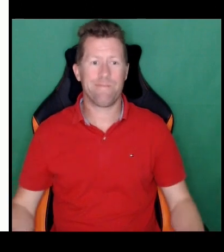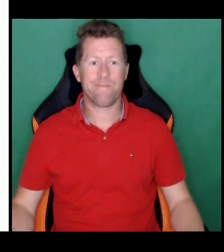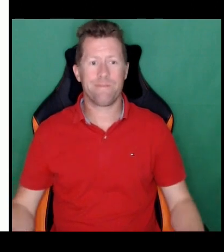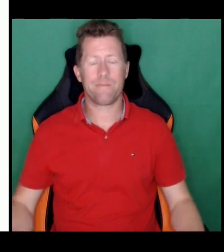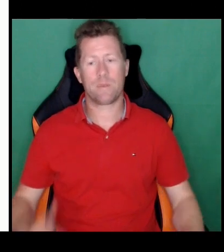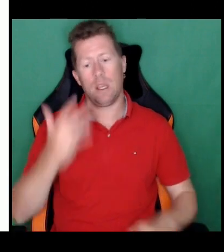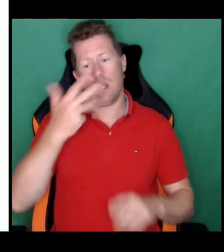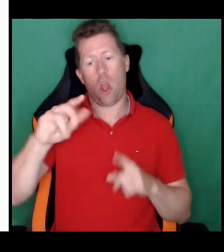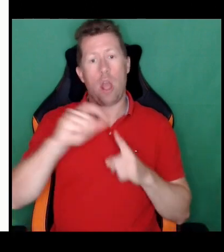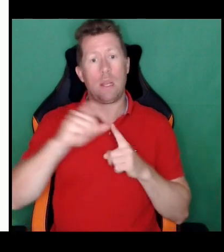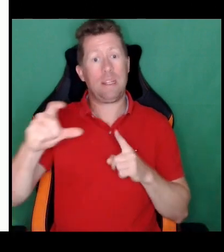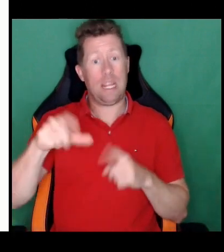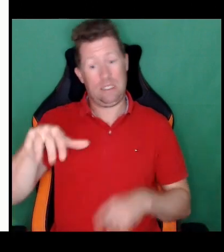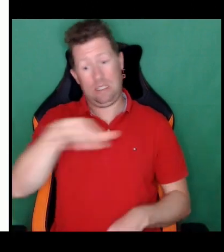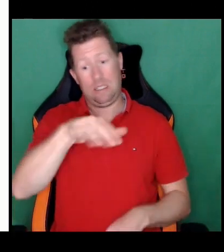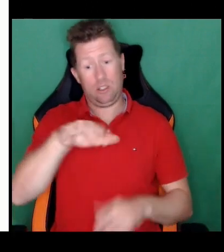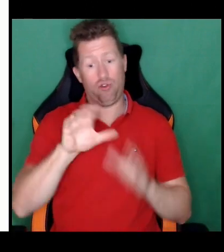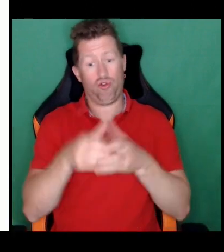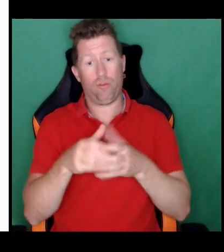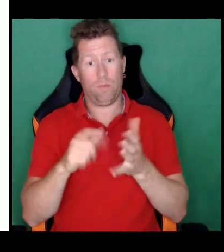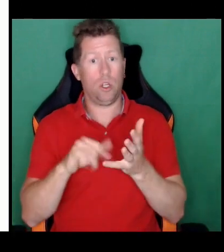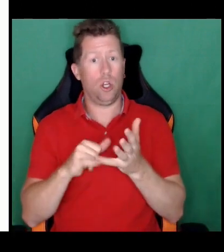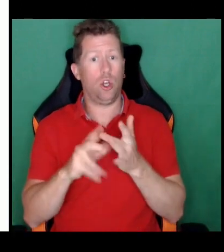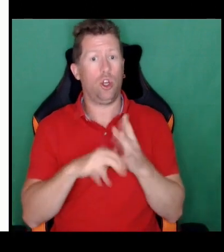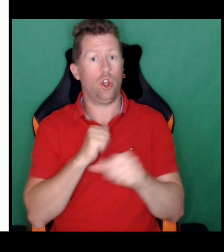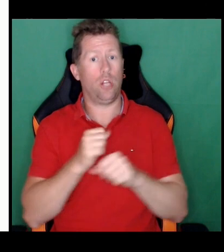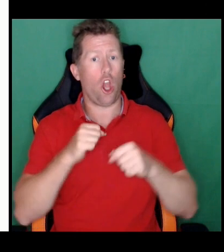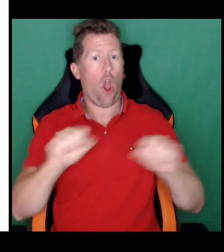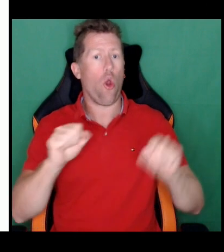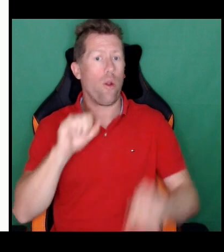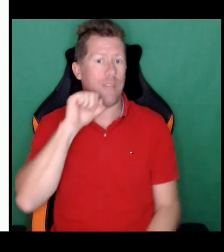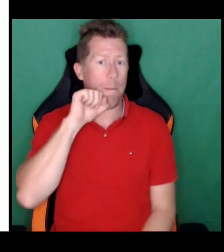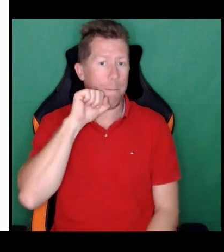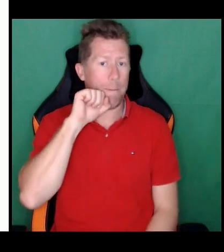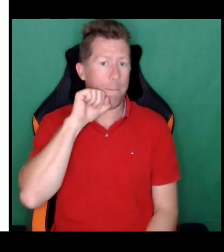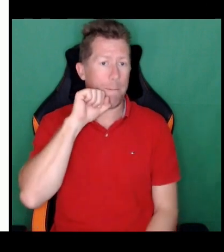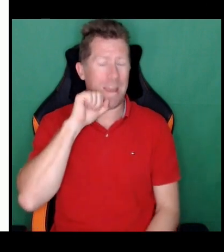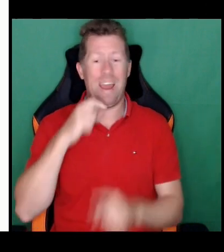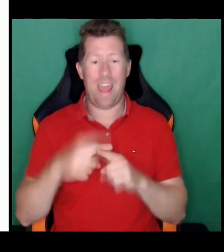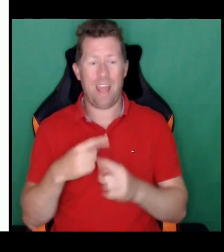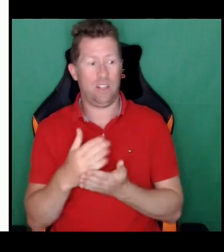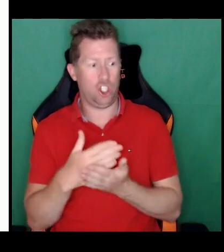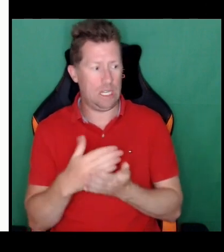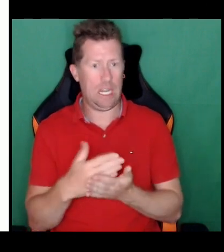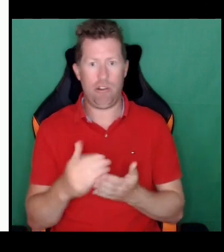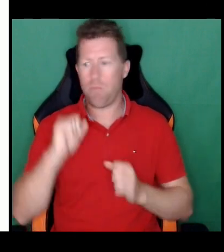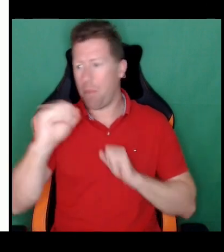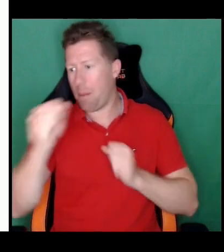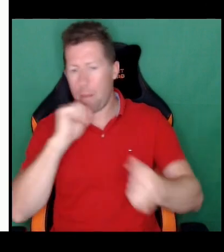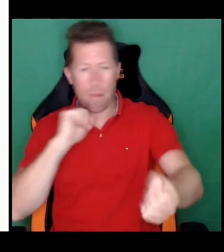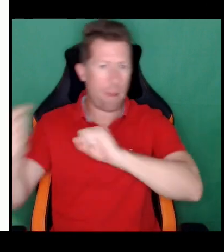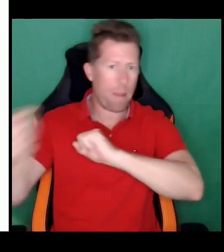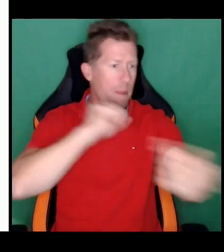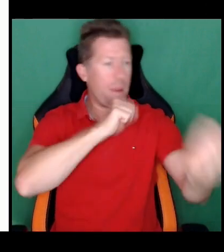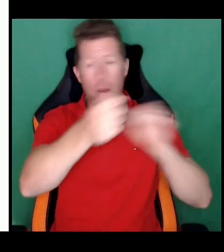90% of this segment are using their own vape, as well as sharing with others, sharing their vape with others and sharing